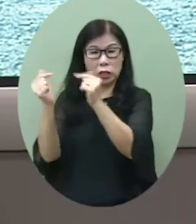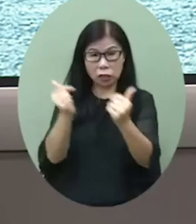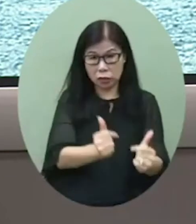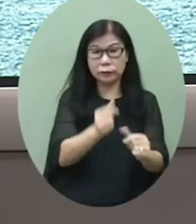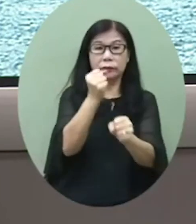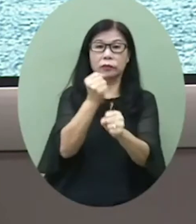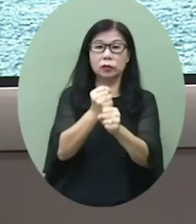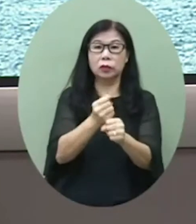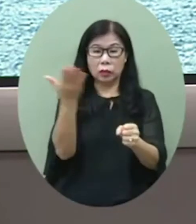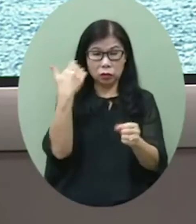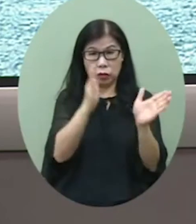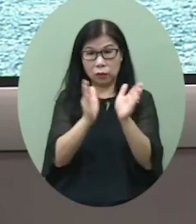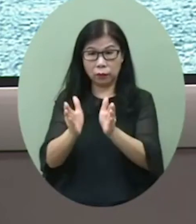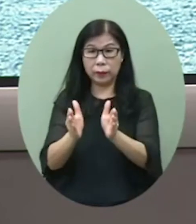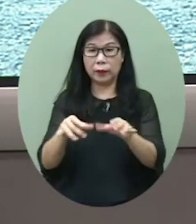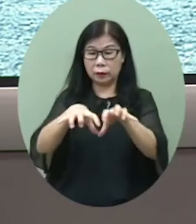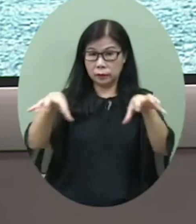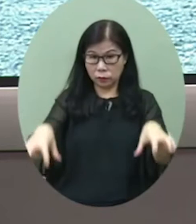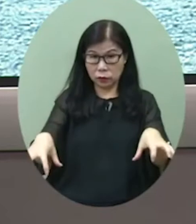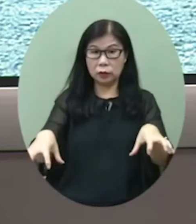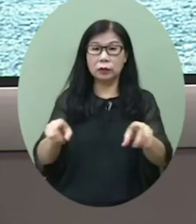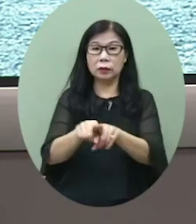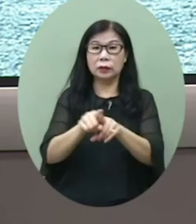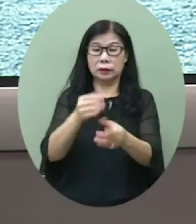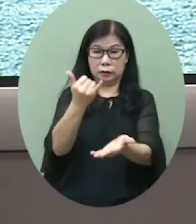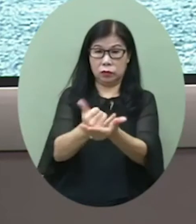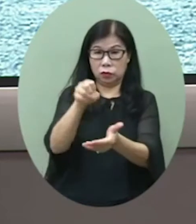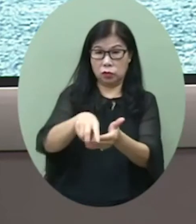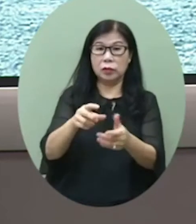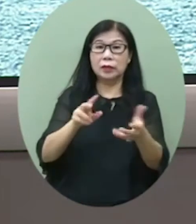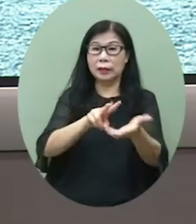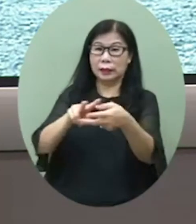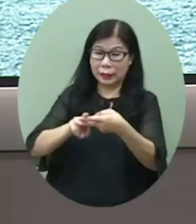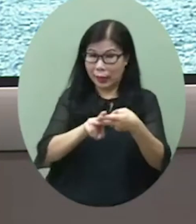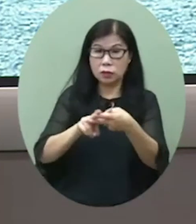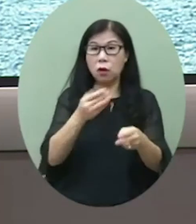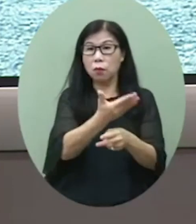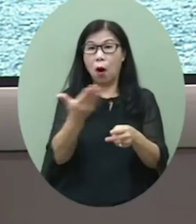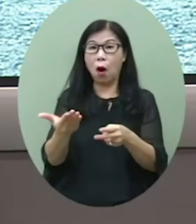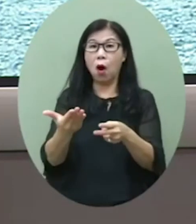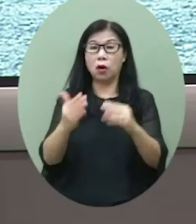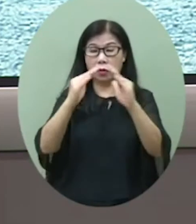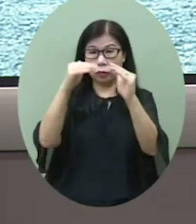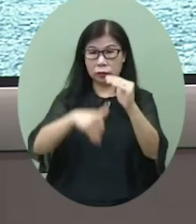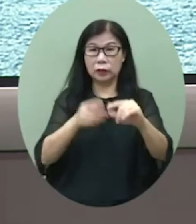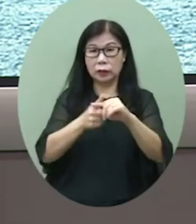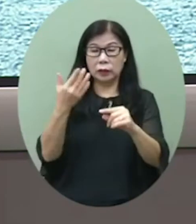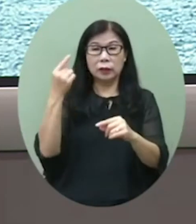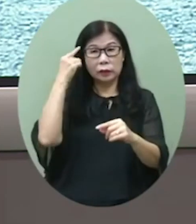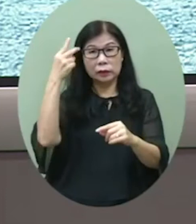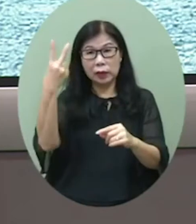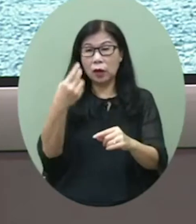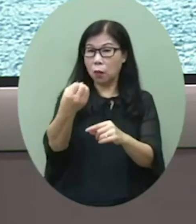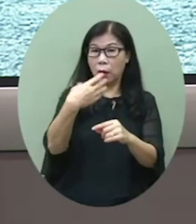workers at the Central Counting Center, and then there will also be a media center. The original plan is to put